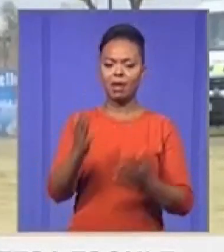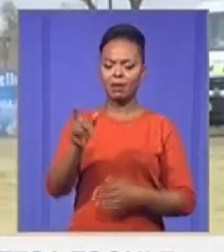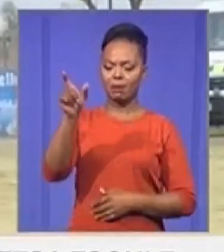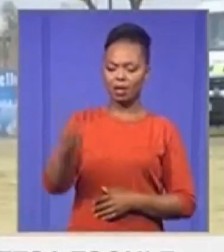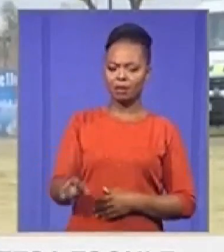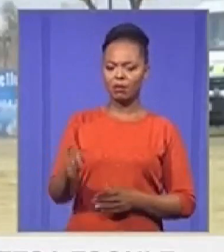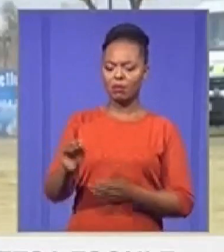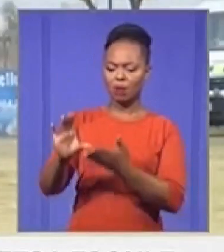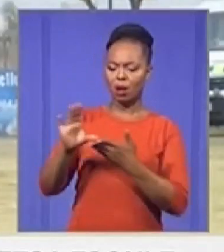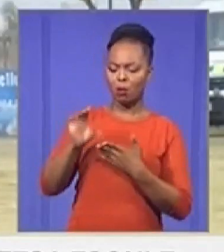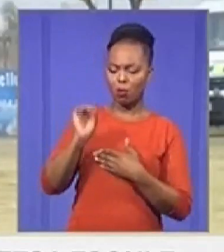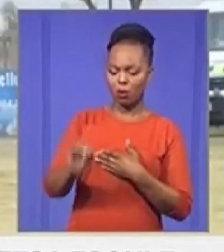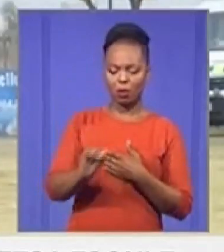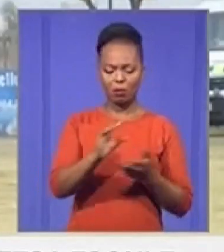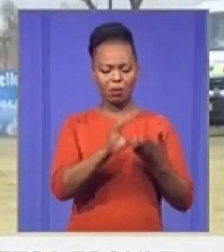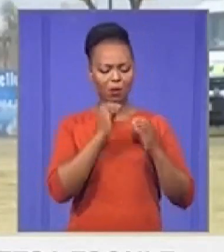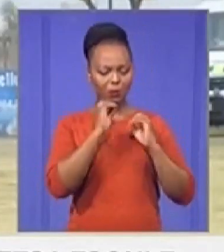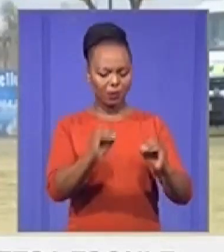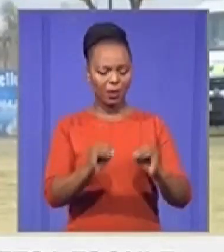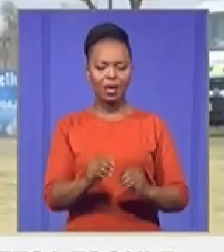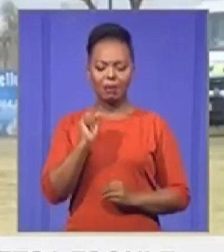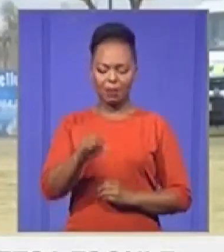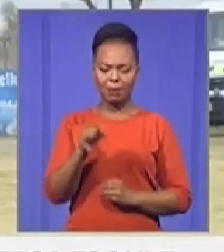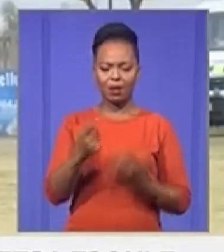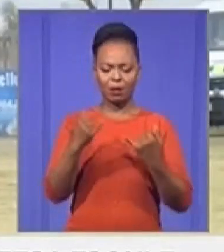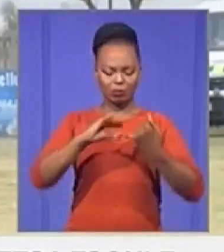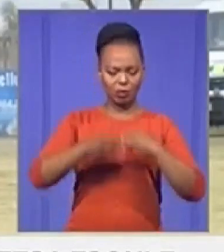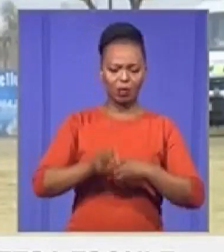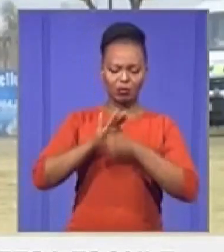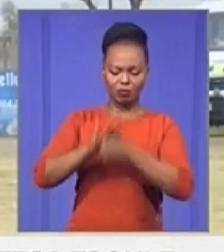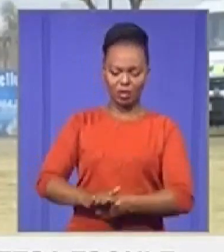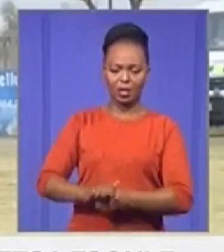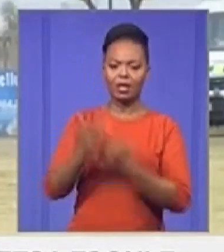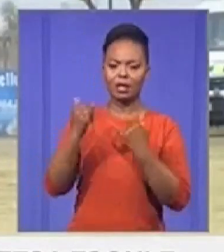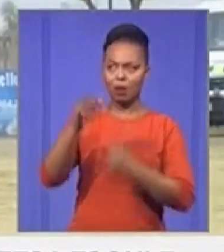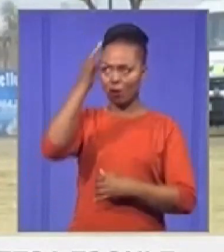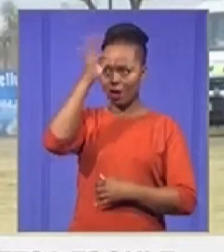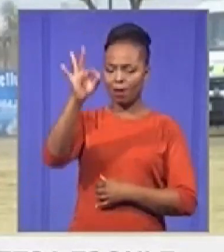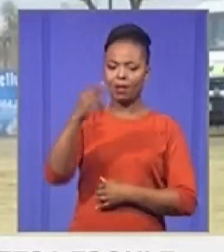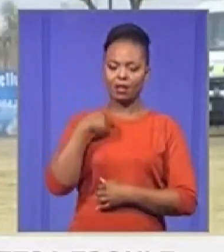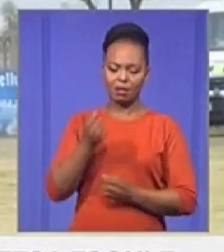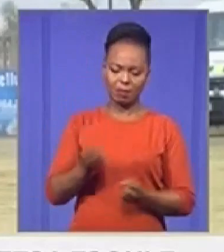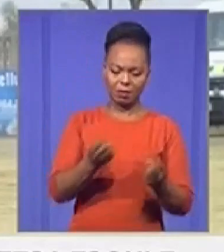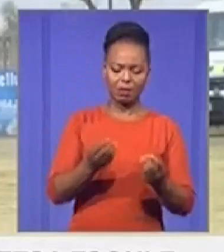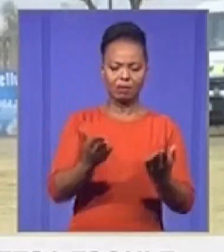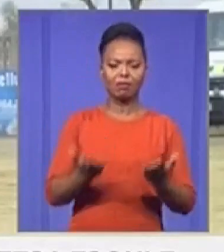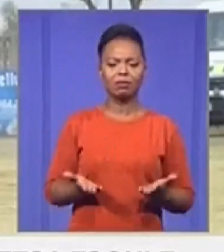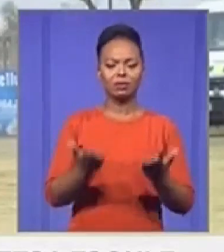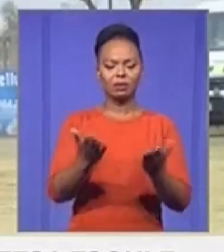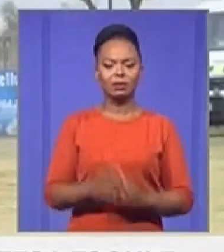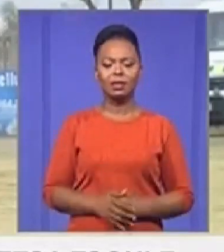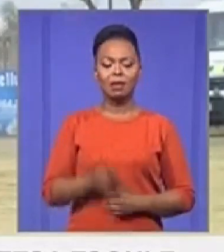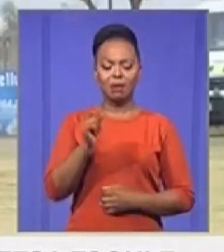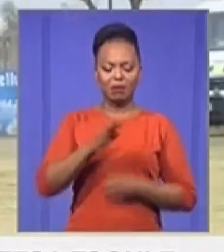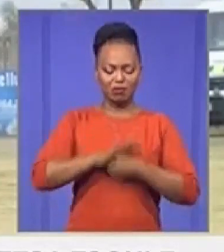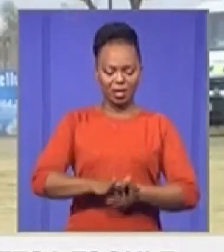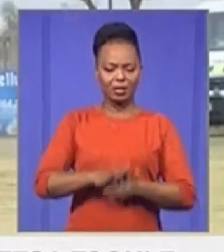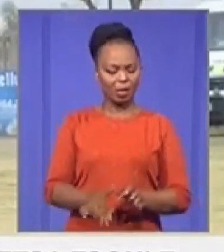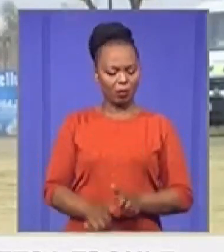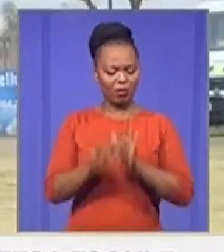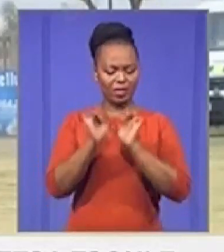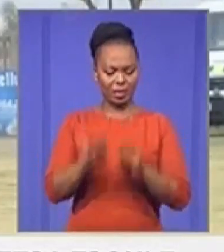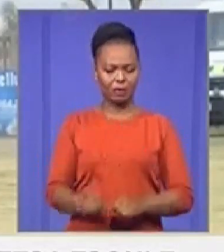unetswe o mong a sa unela go ra gore go tsenya pressure mo pusong gore le nna ke a tlhoka ene ke pressure e le gore e necessary